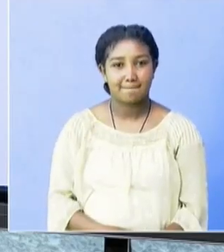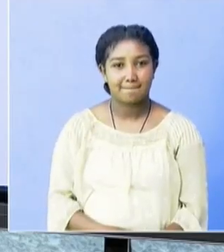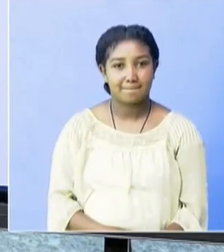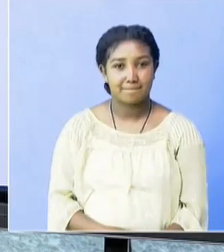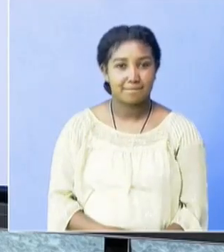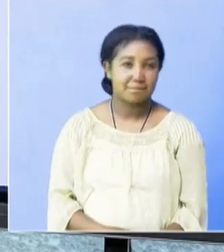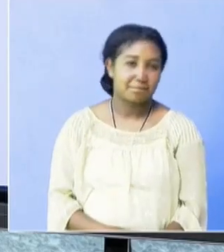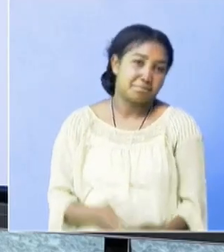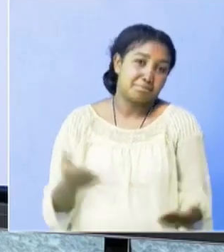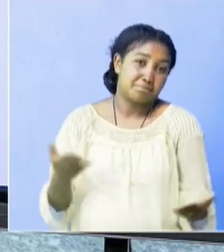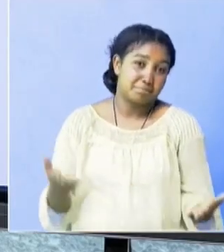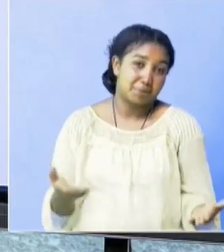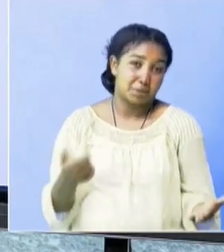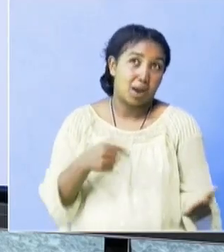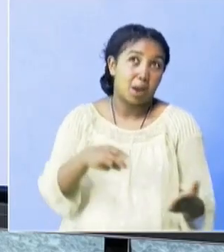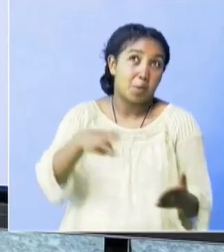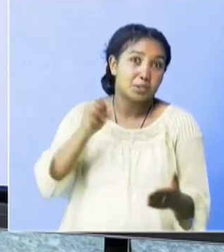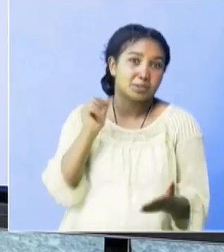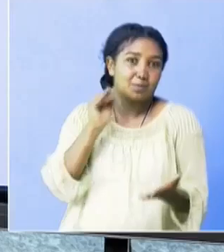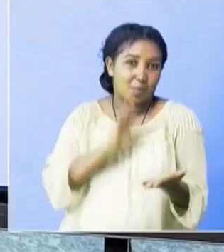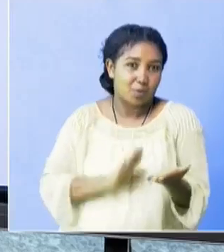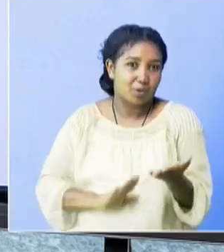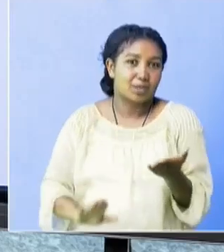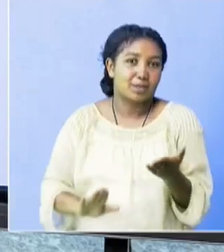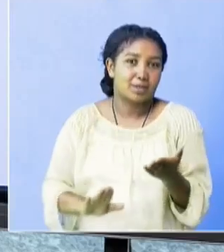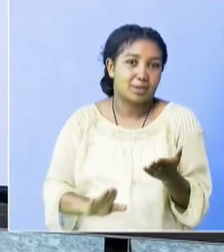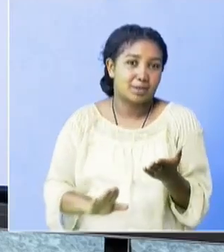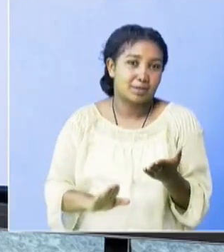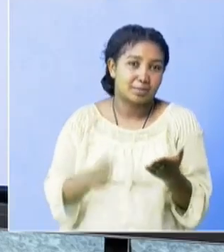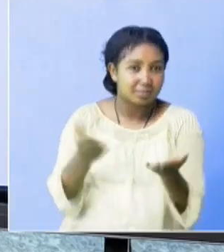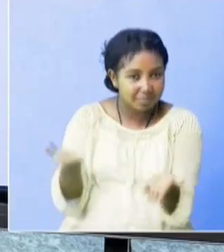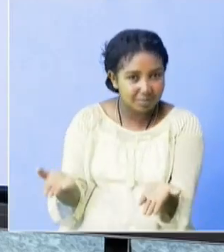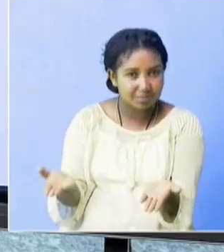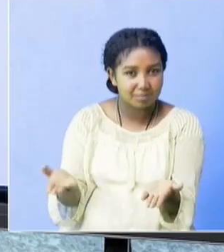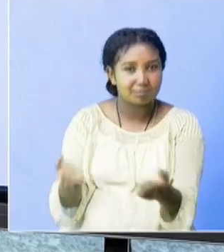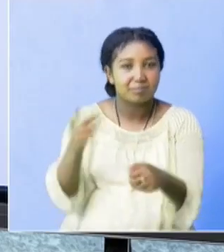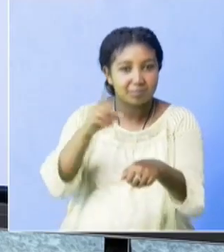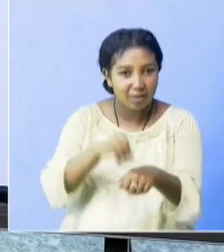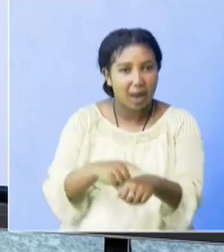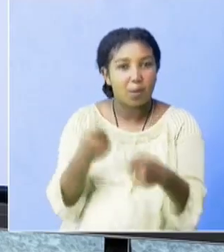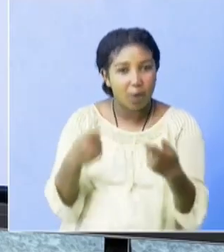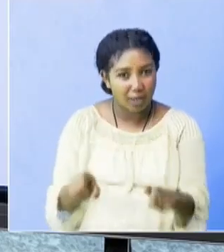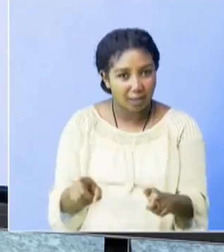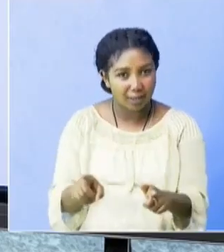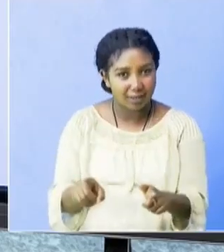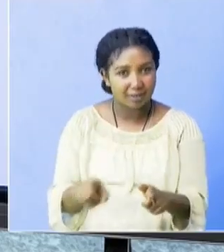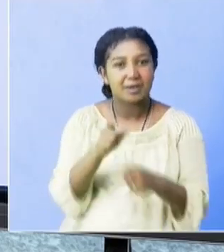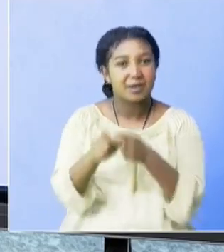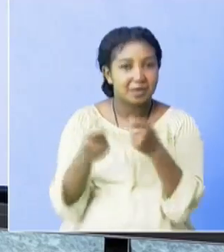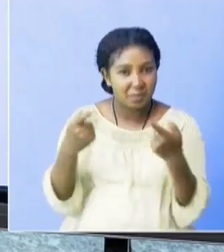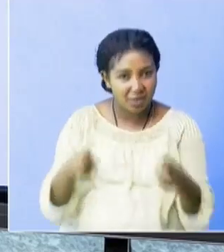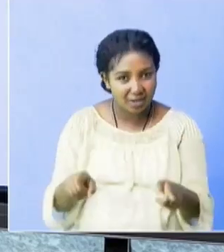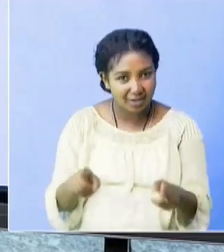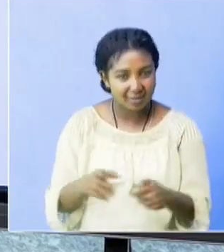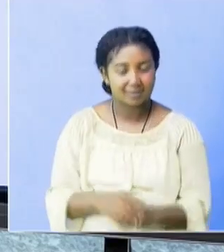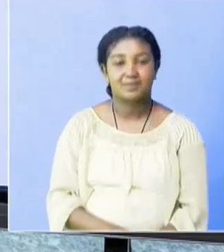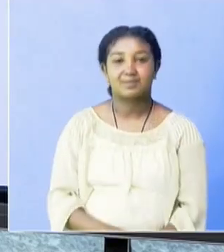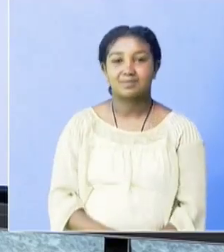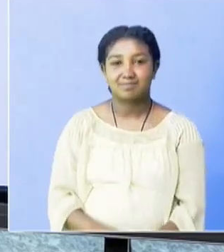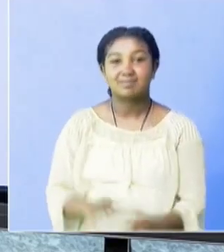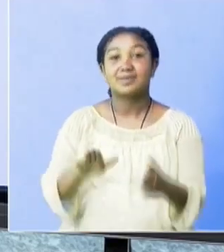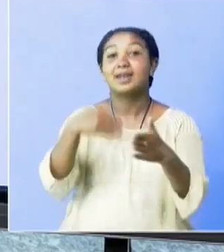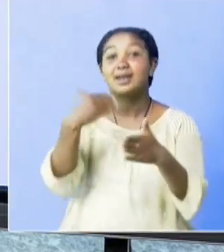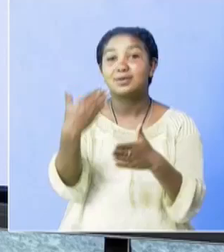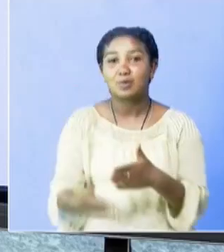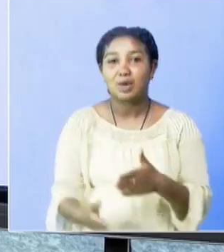You can say, I was born in the time. Bravo, students. The next